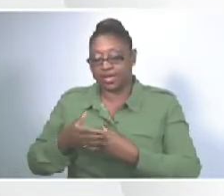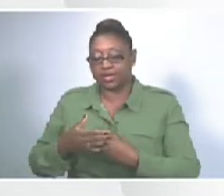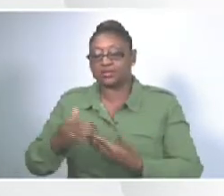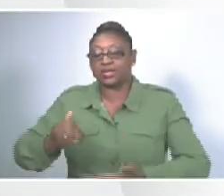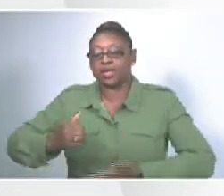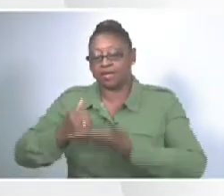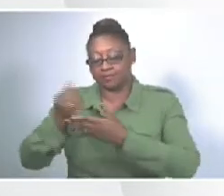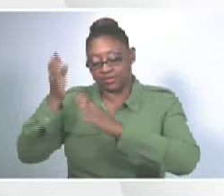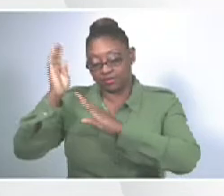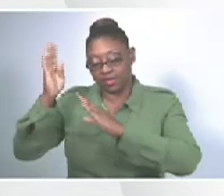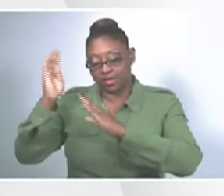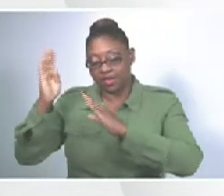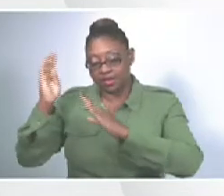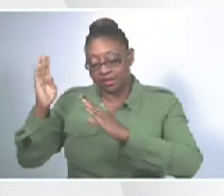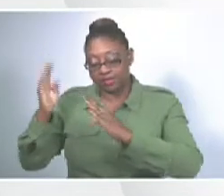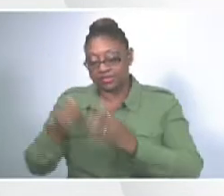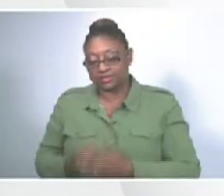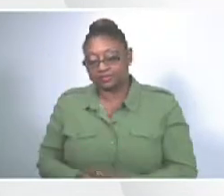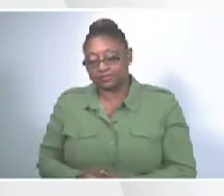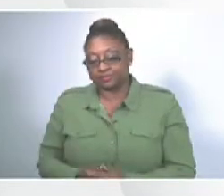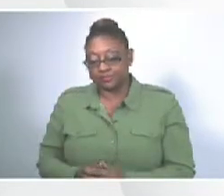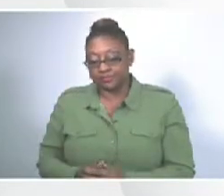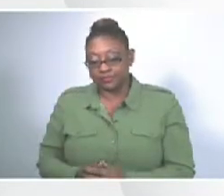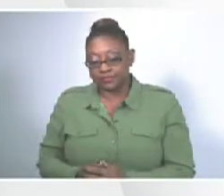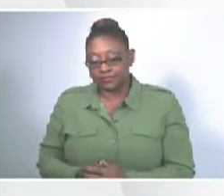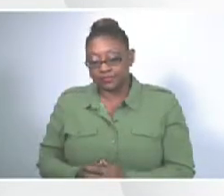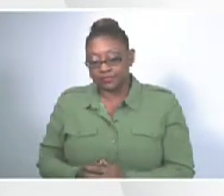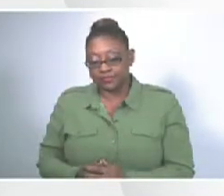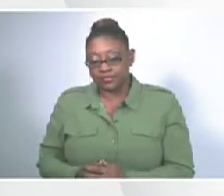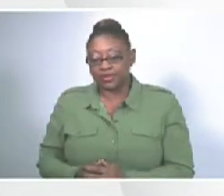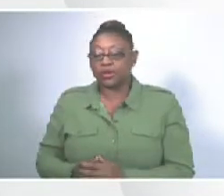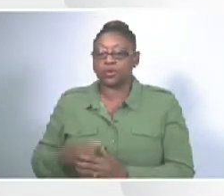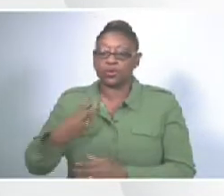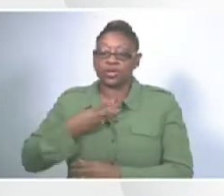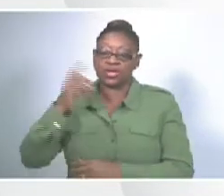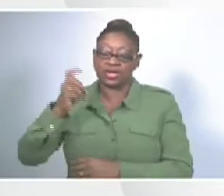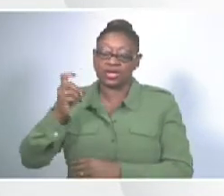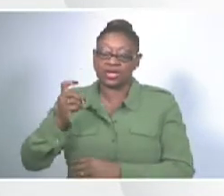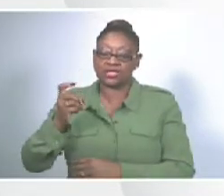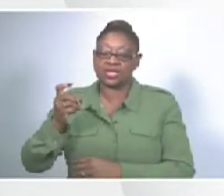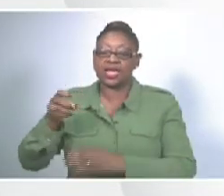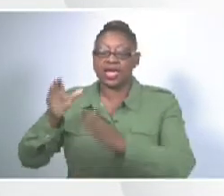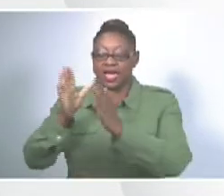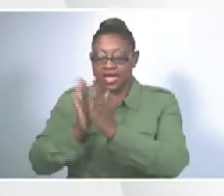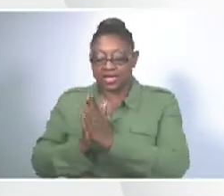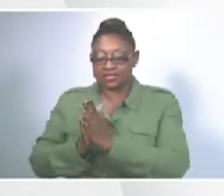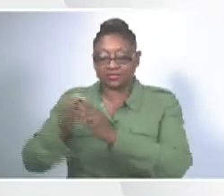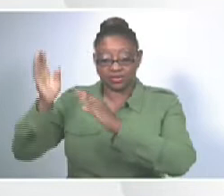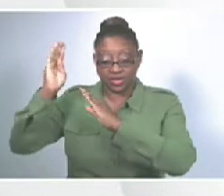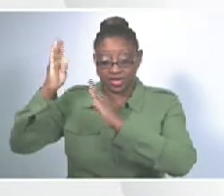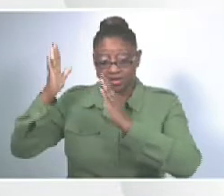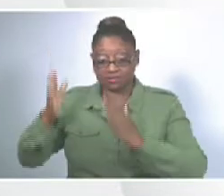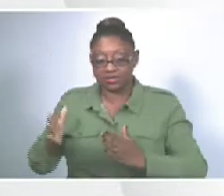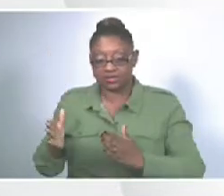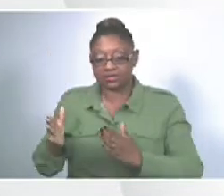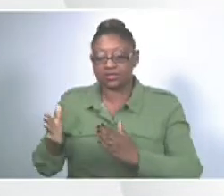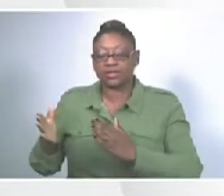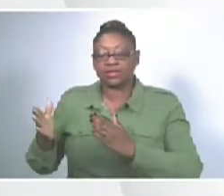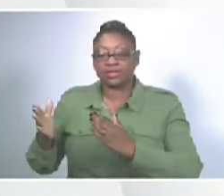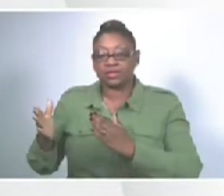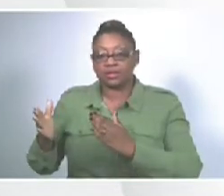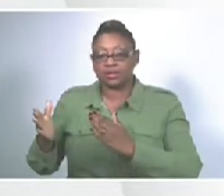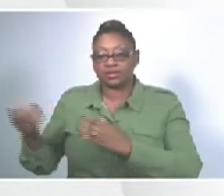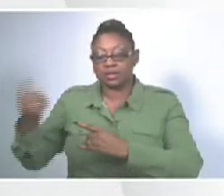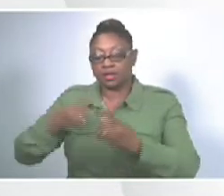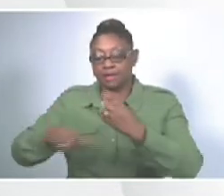ground, engaging other Bahamians, returning home, repatriating to the Bahamas a knowledge base that is